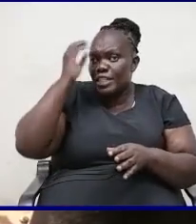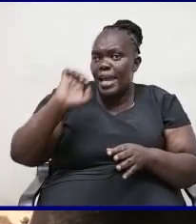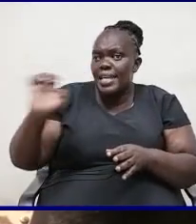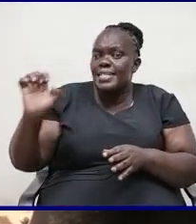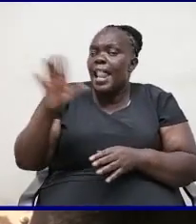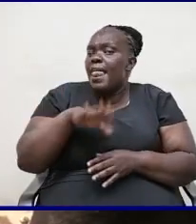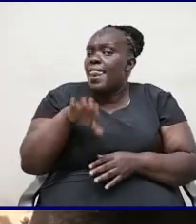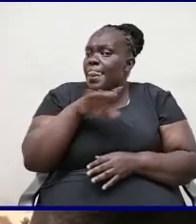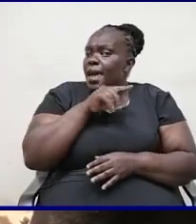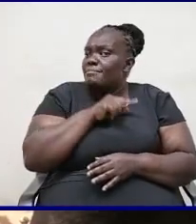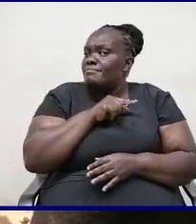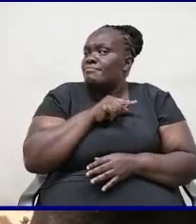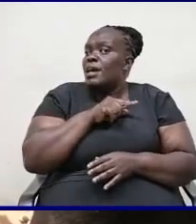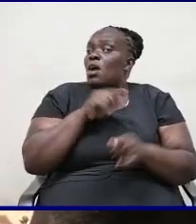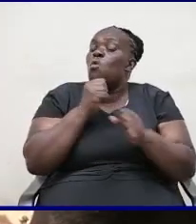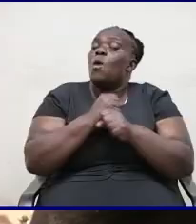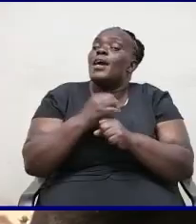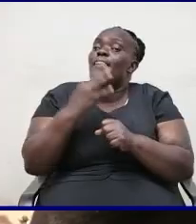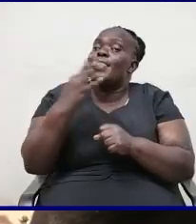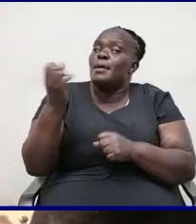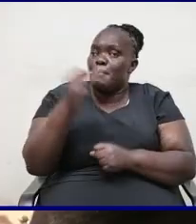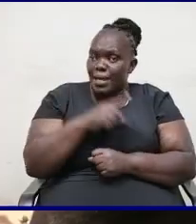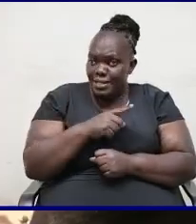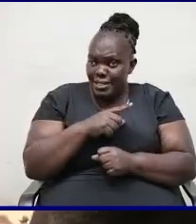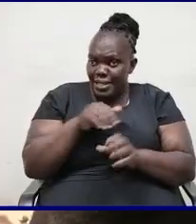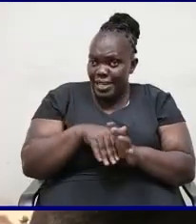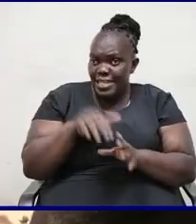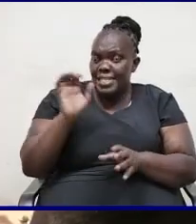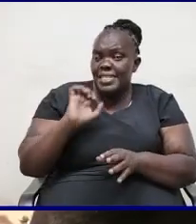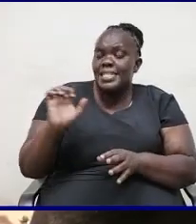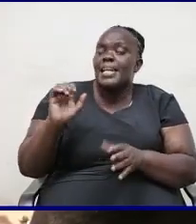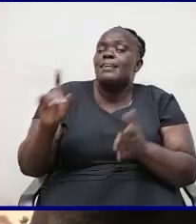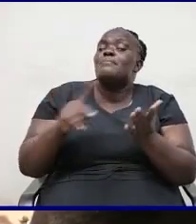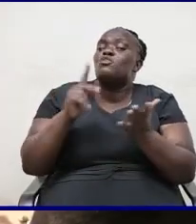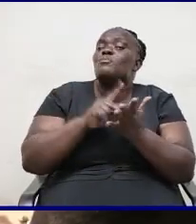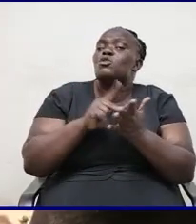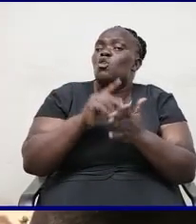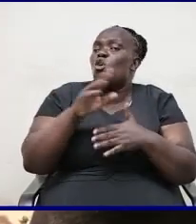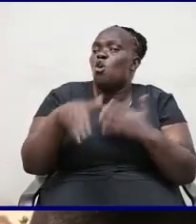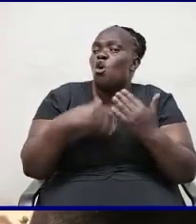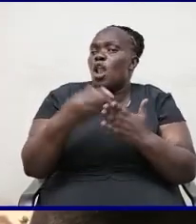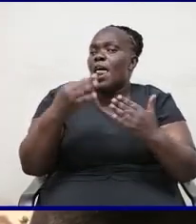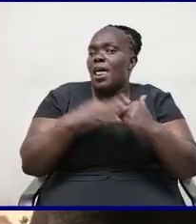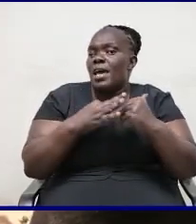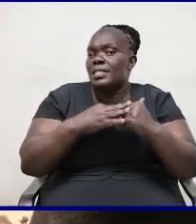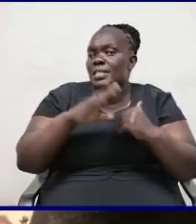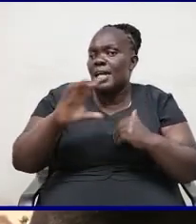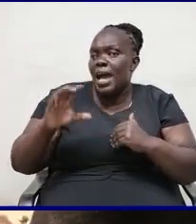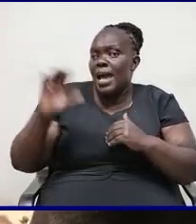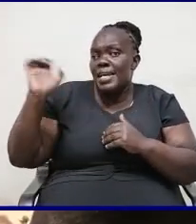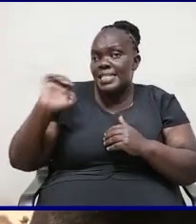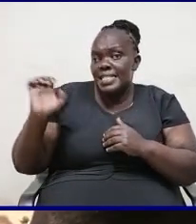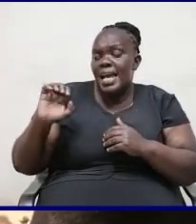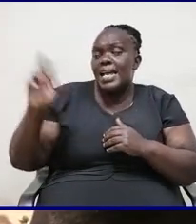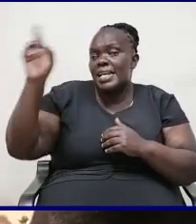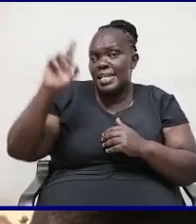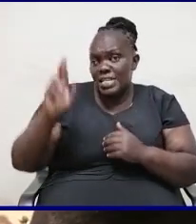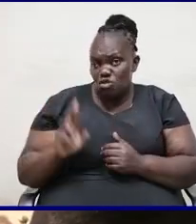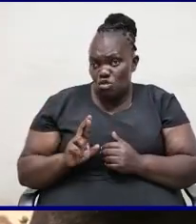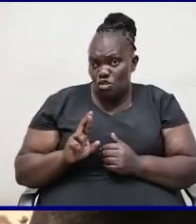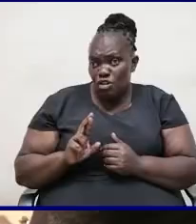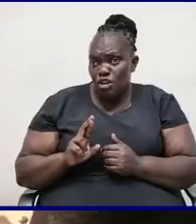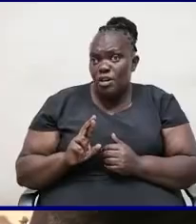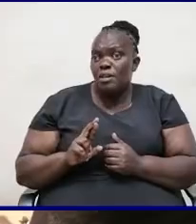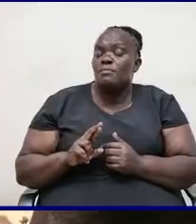Eastern Province, and I worked for 3 months in the Eastern Province. I traversed all the 8 counties of the Eastern region. Okay.